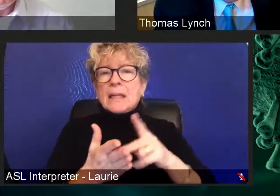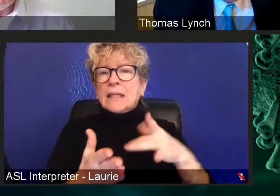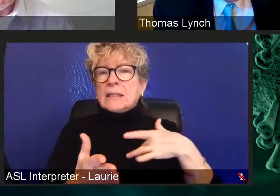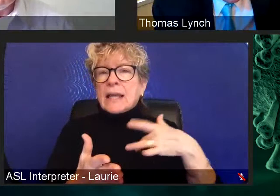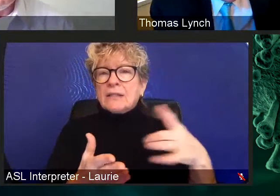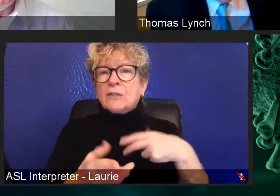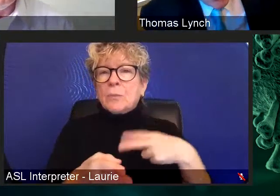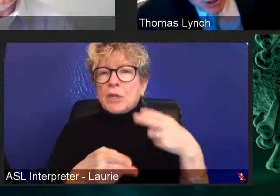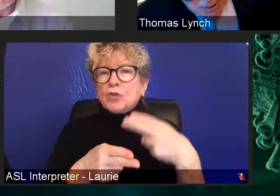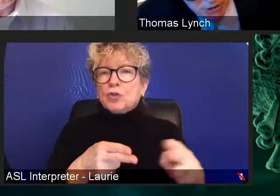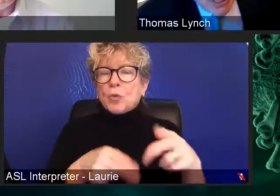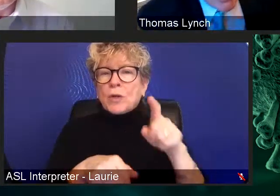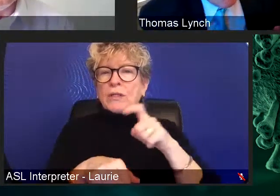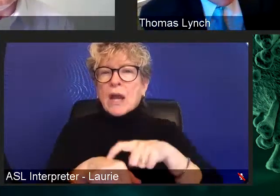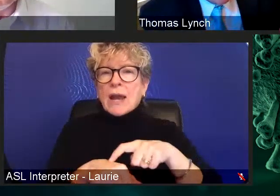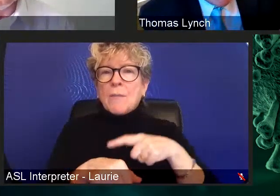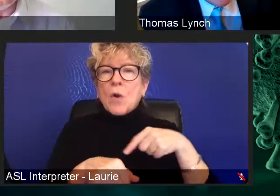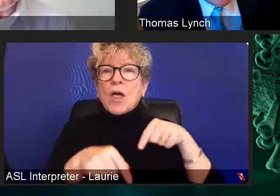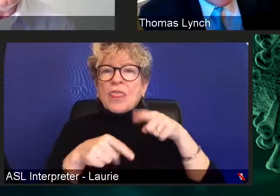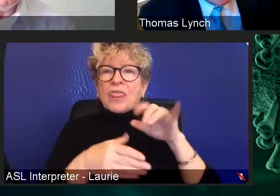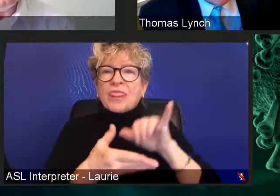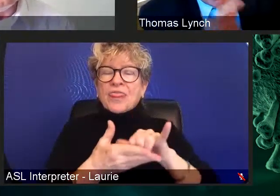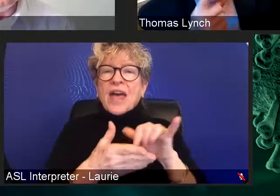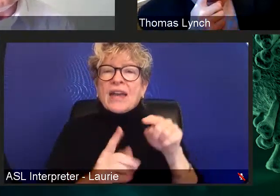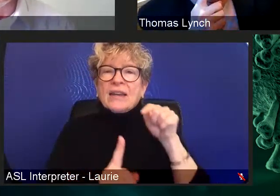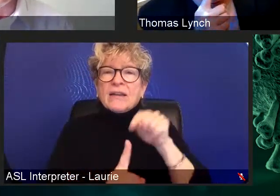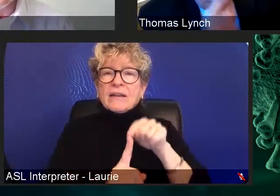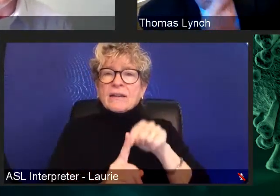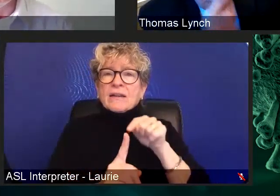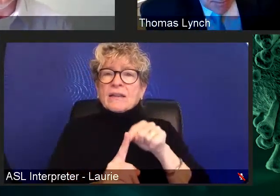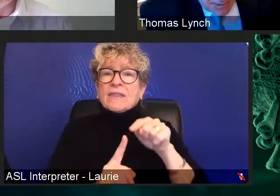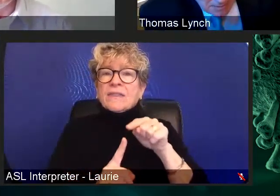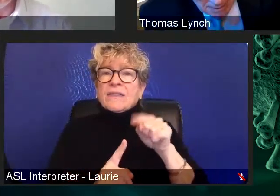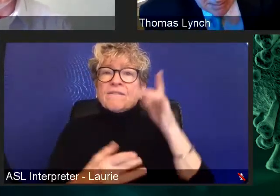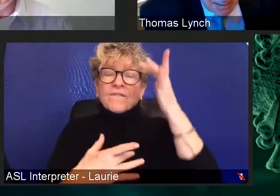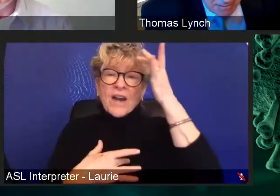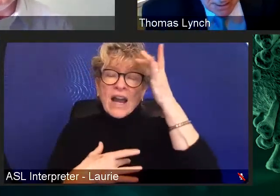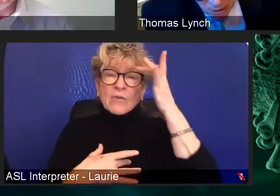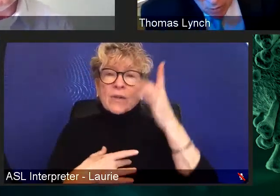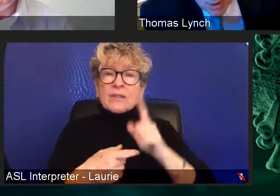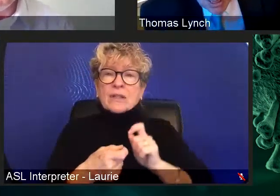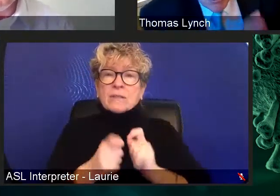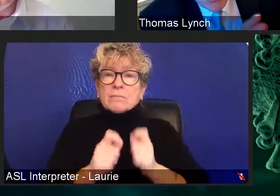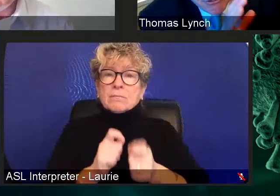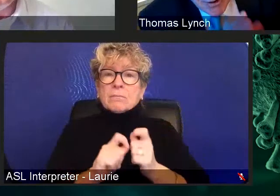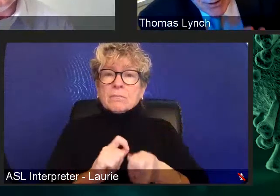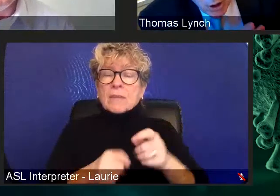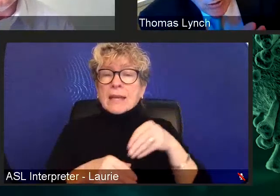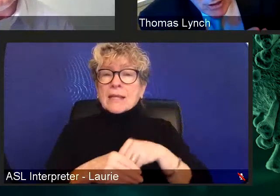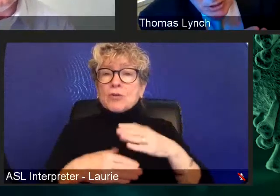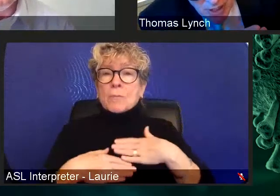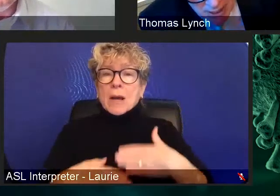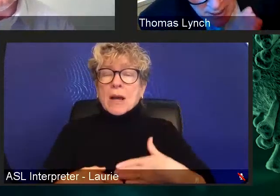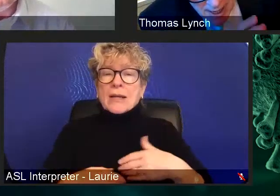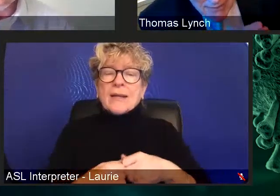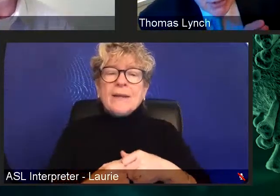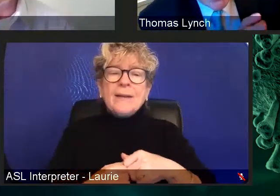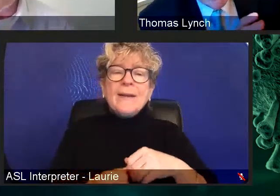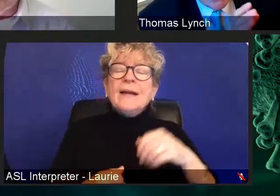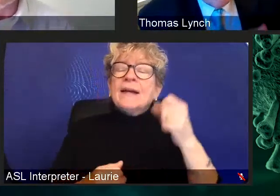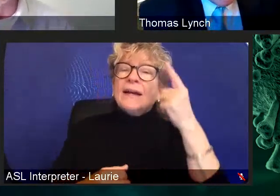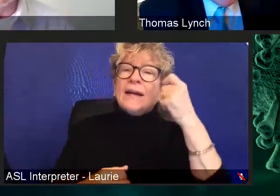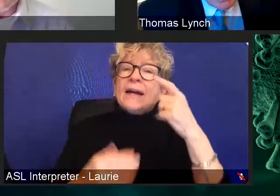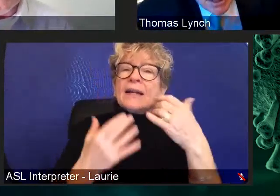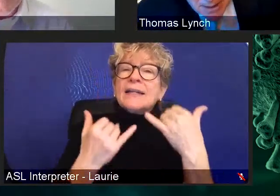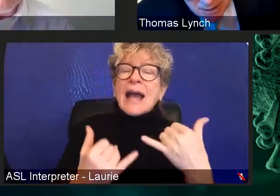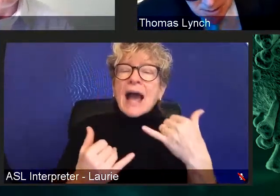replicating. And so, Jim, it's March Madness, and I have to say I know I'm rooting very hard for Gonzaga,